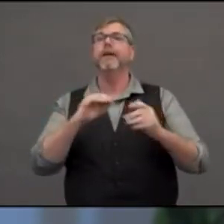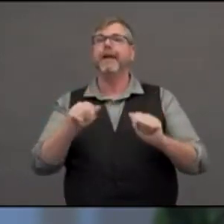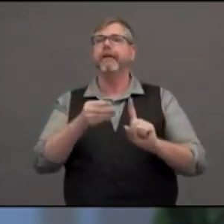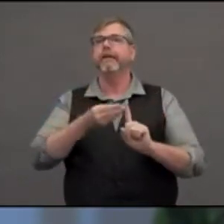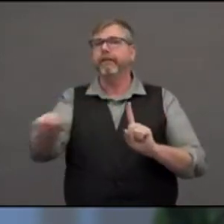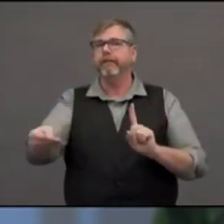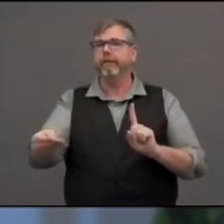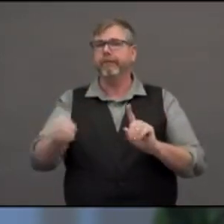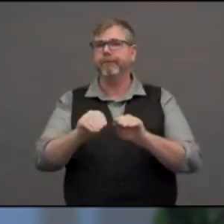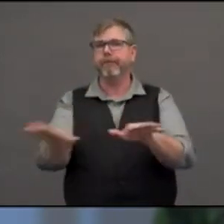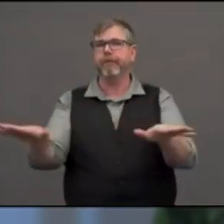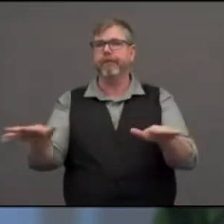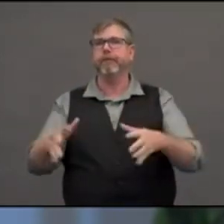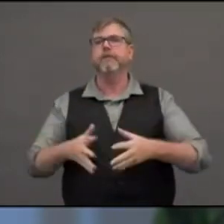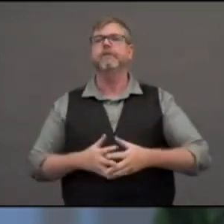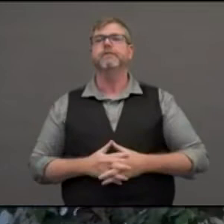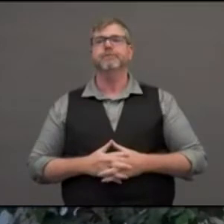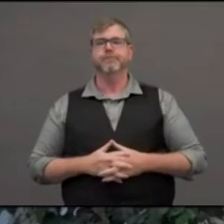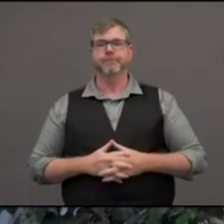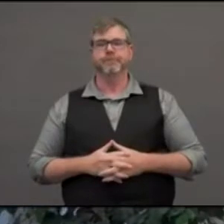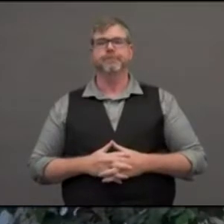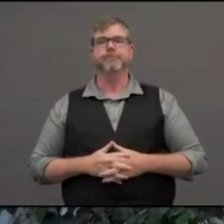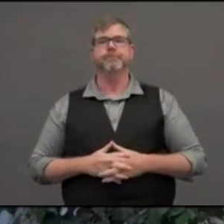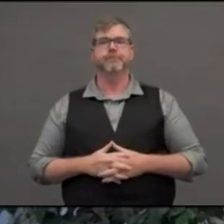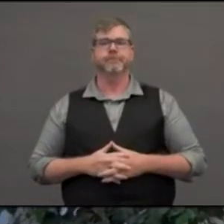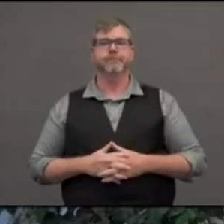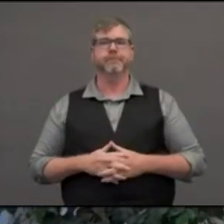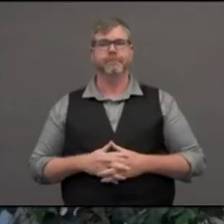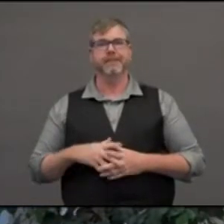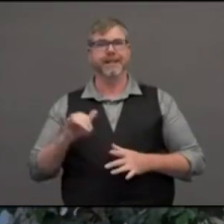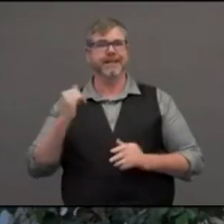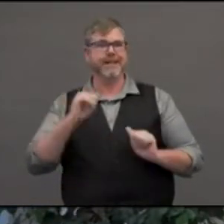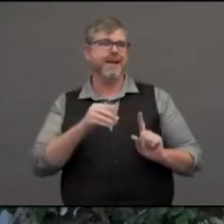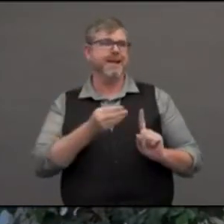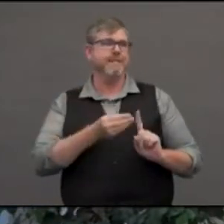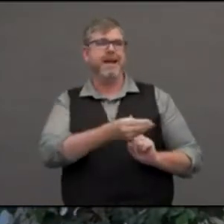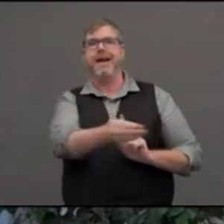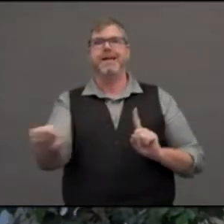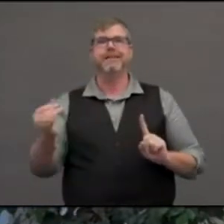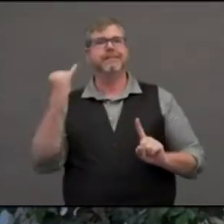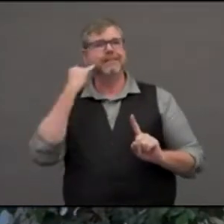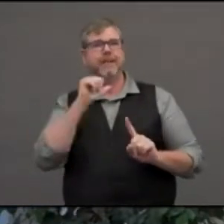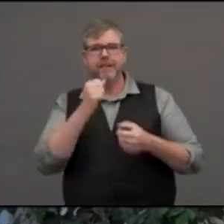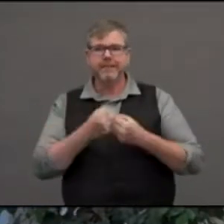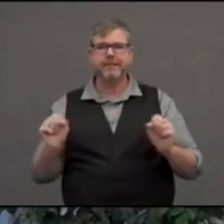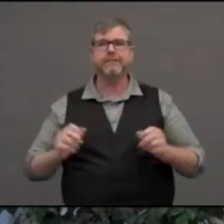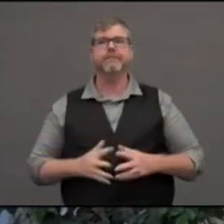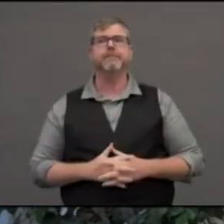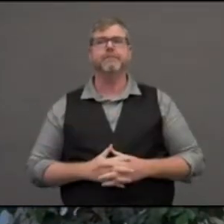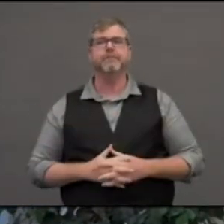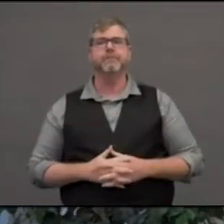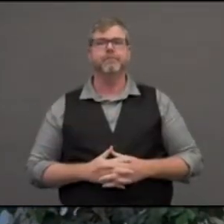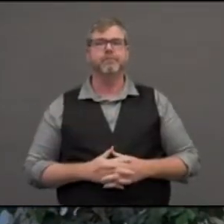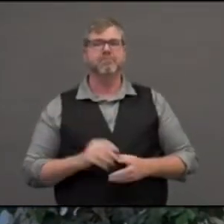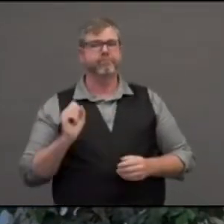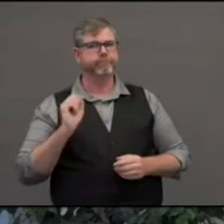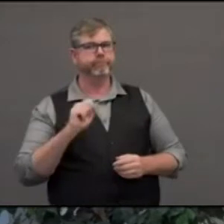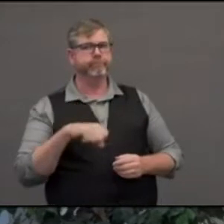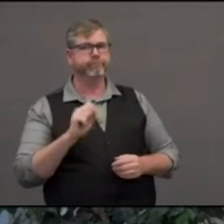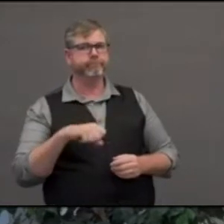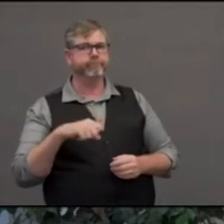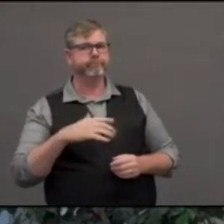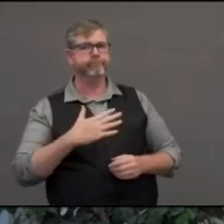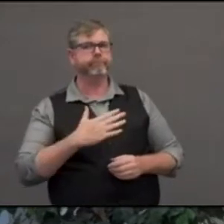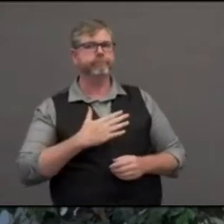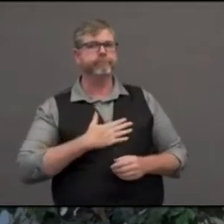potentially infect them if they're not really safe. Yes, I think about that because my mom lives with my sister, my